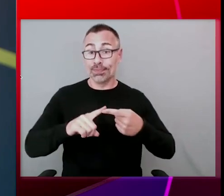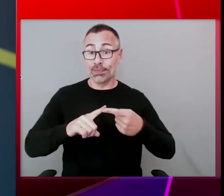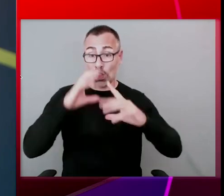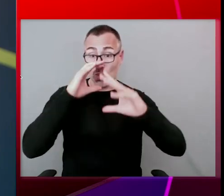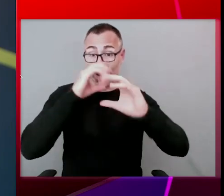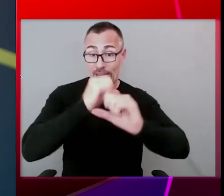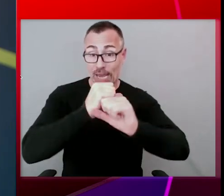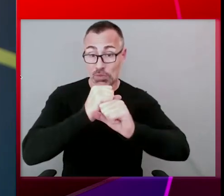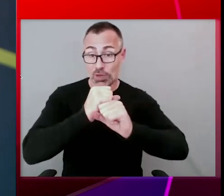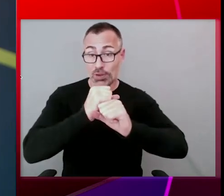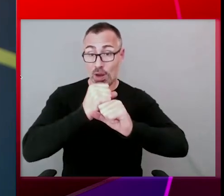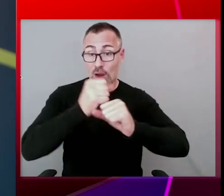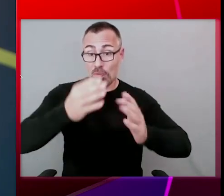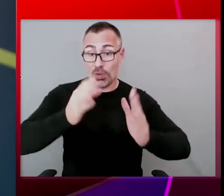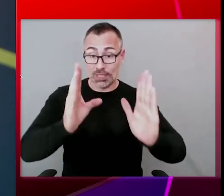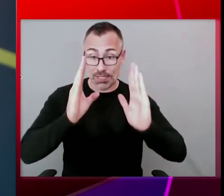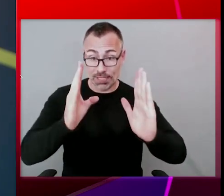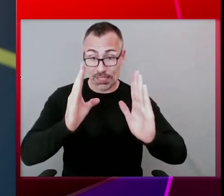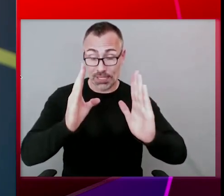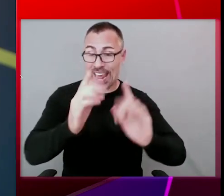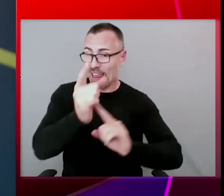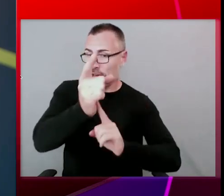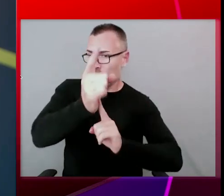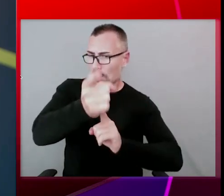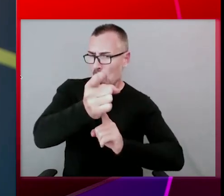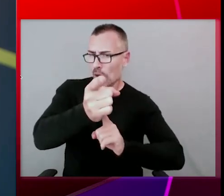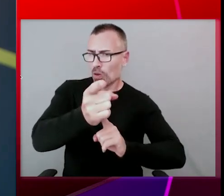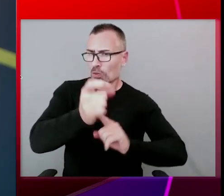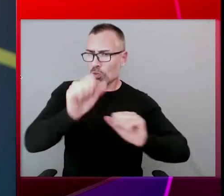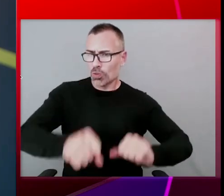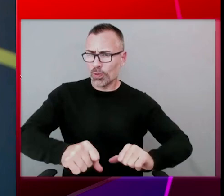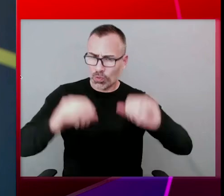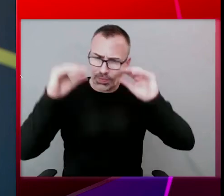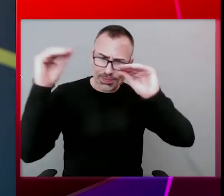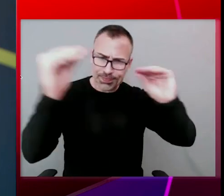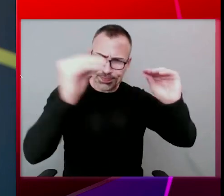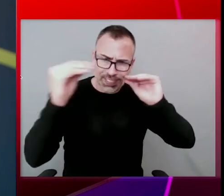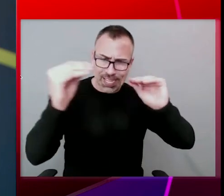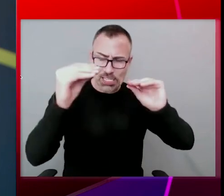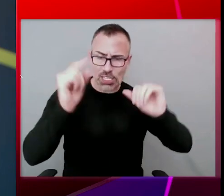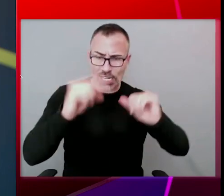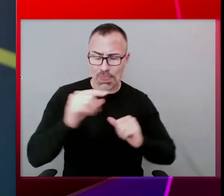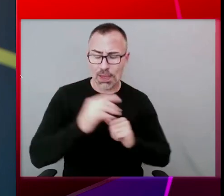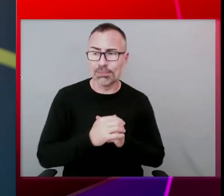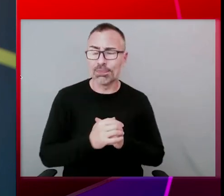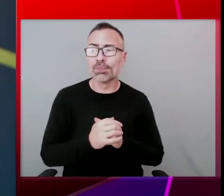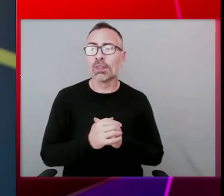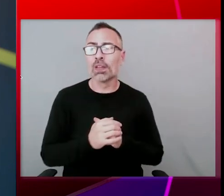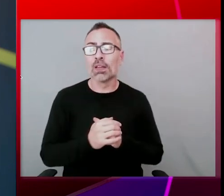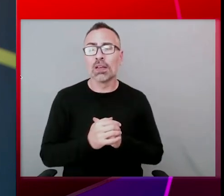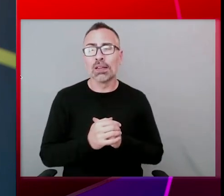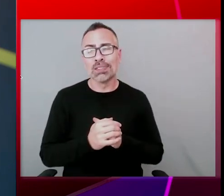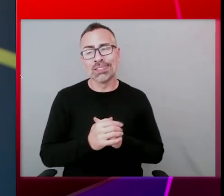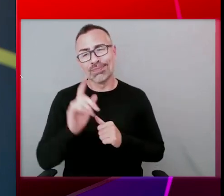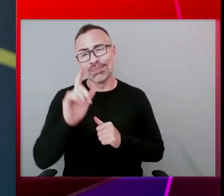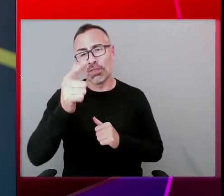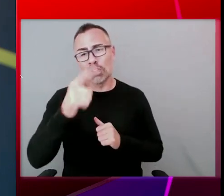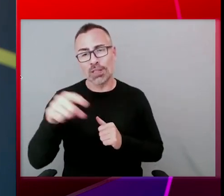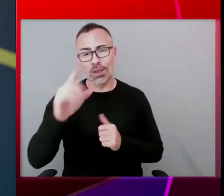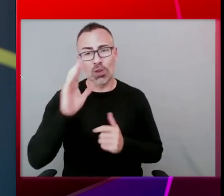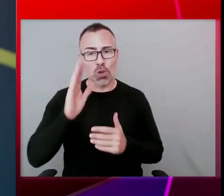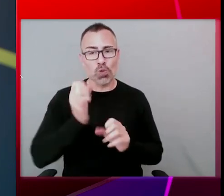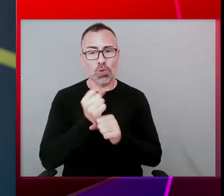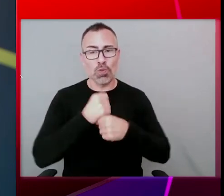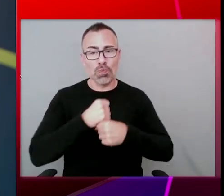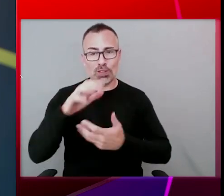that moment, we have the opportunity to educate them, as we've been talking about, and eventually, we'll make those CloudFormations